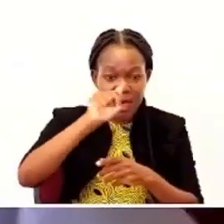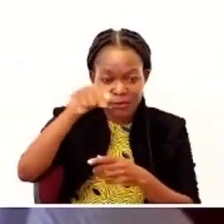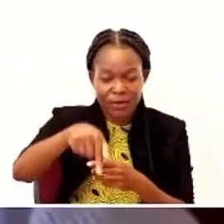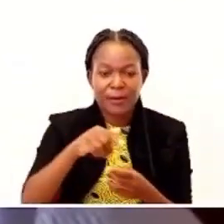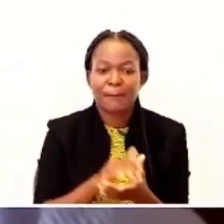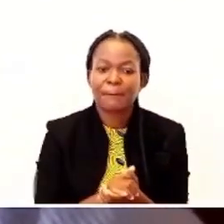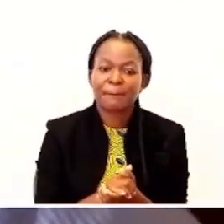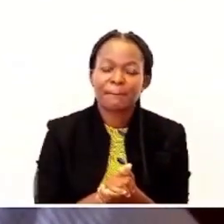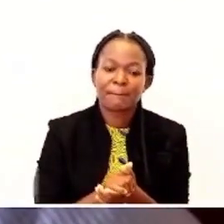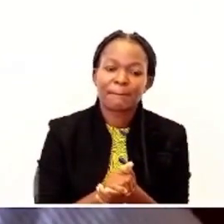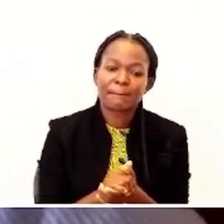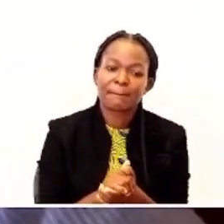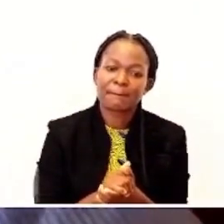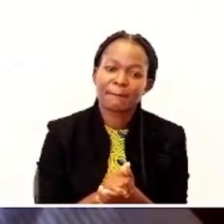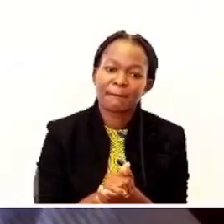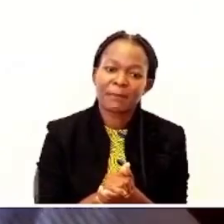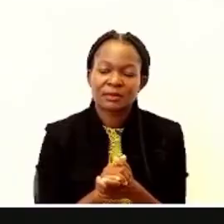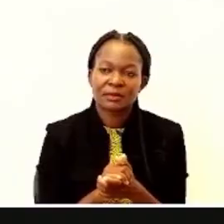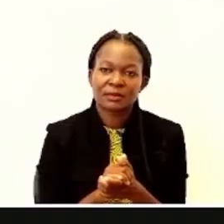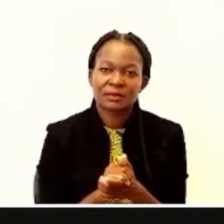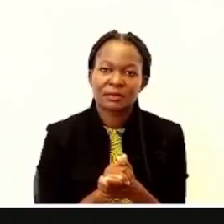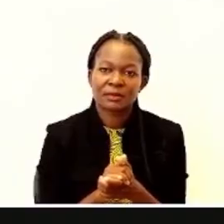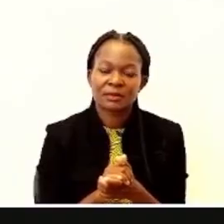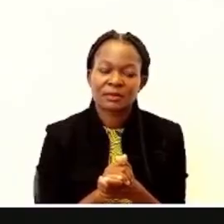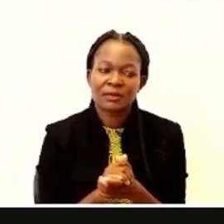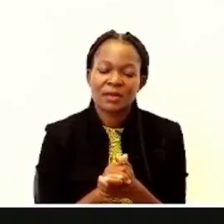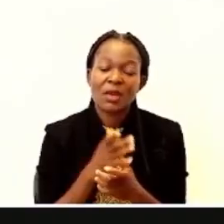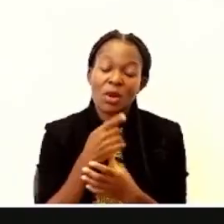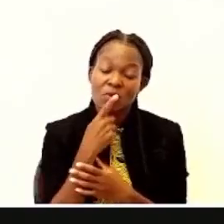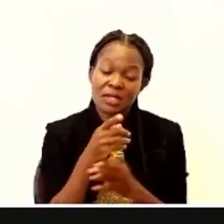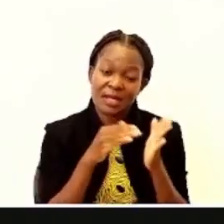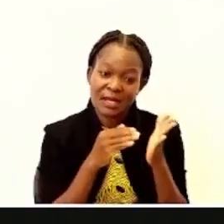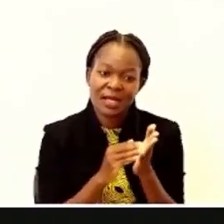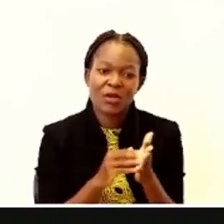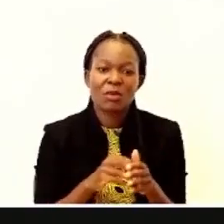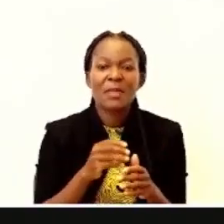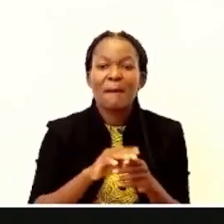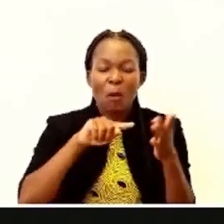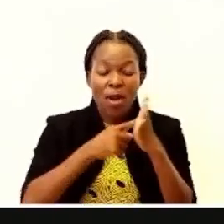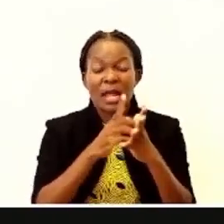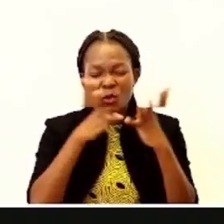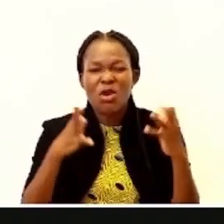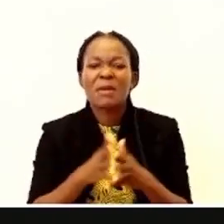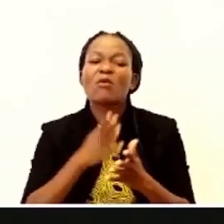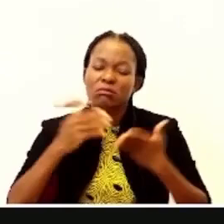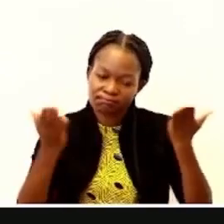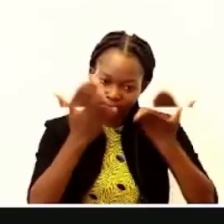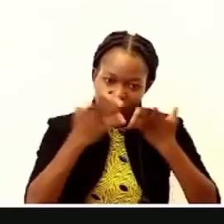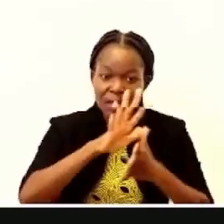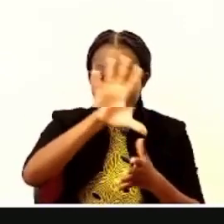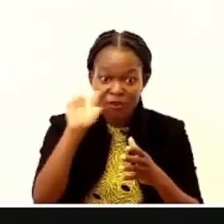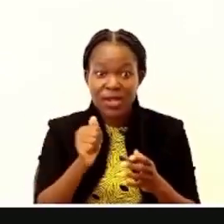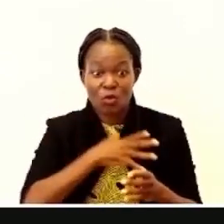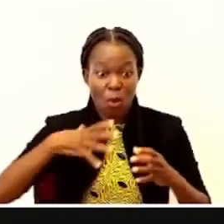ourselves and in our youth in order to protect our future. One of the things that we were really emphasizing as African